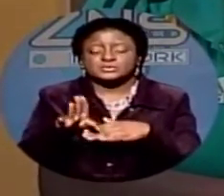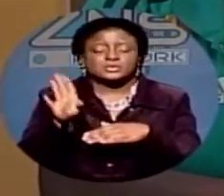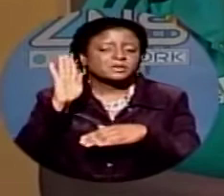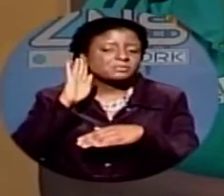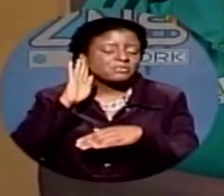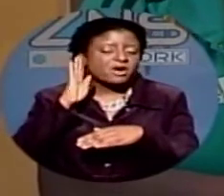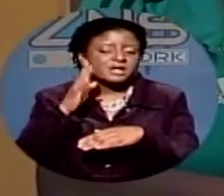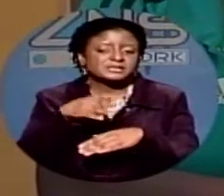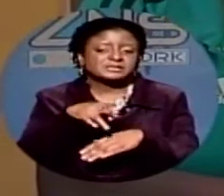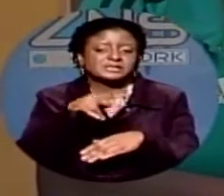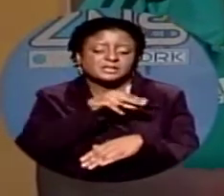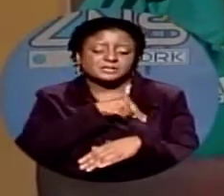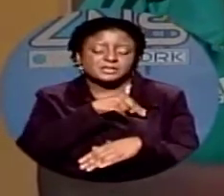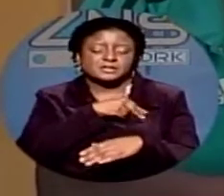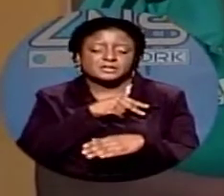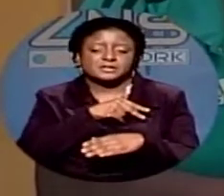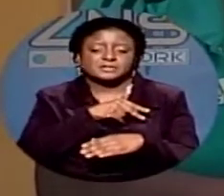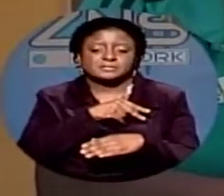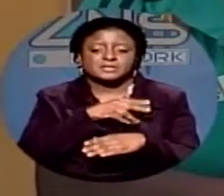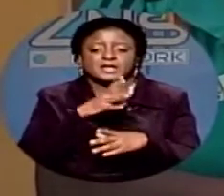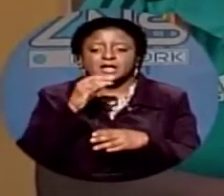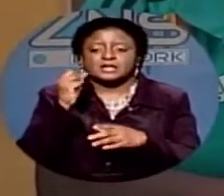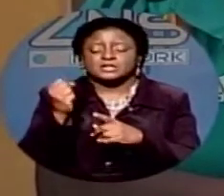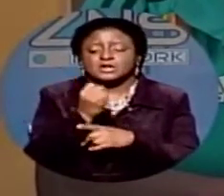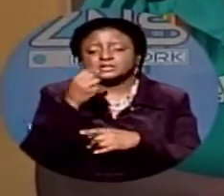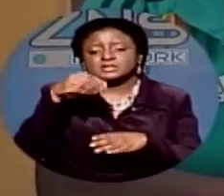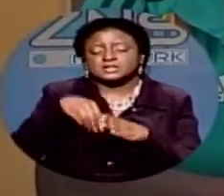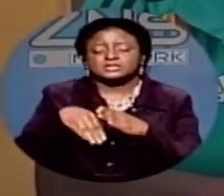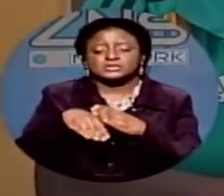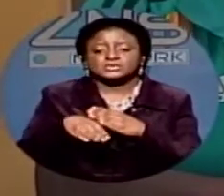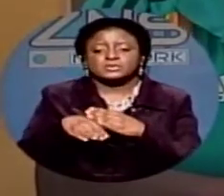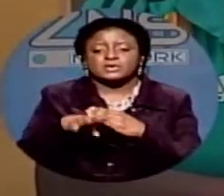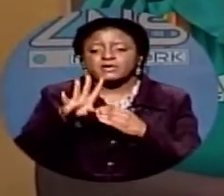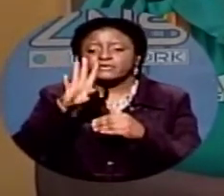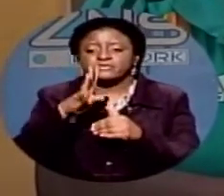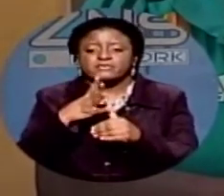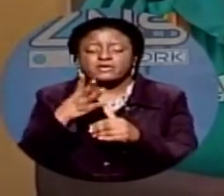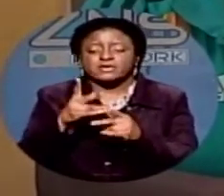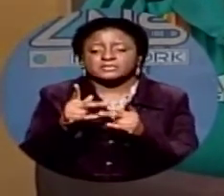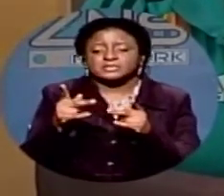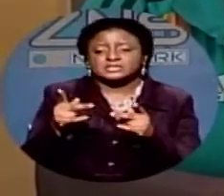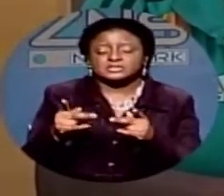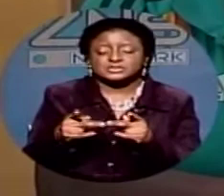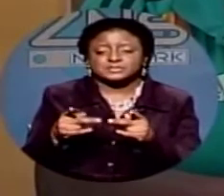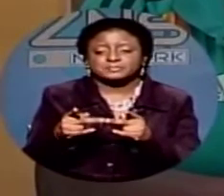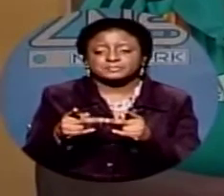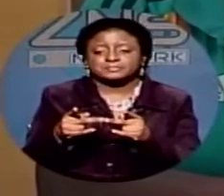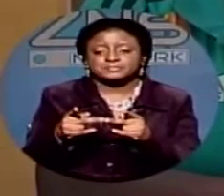5th and into 4th. And so that was a little bit disappointment there,